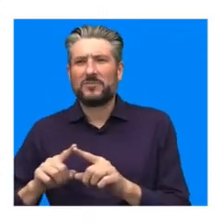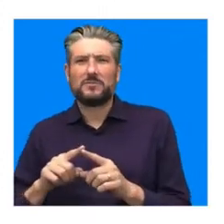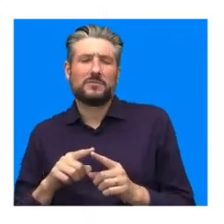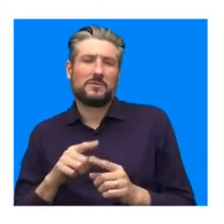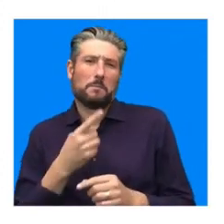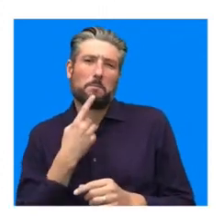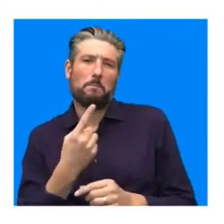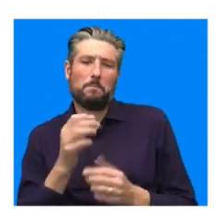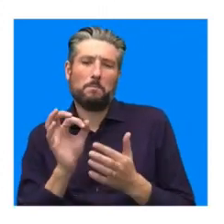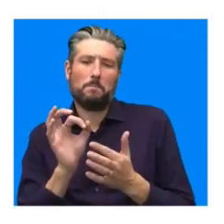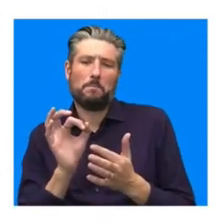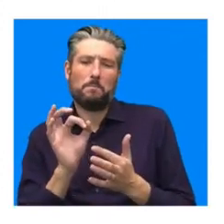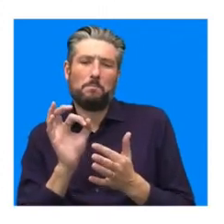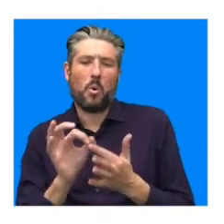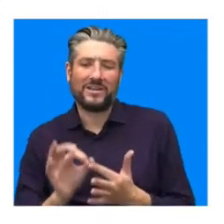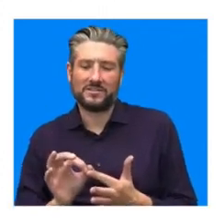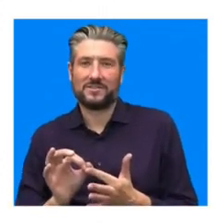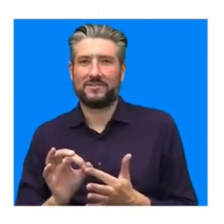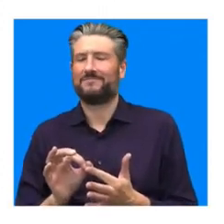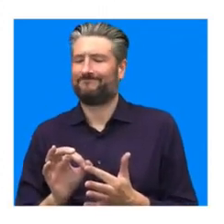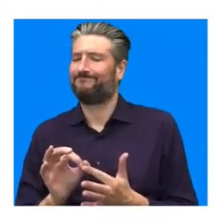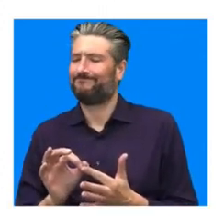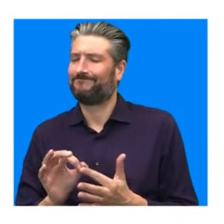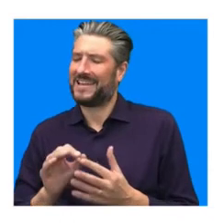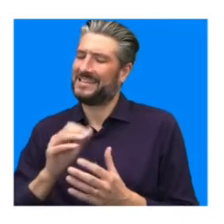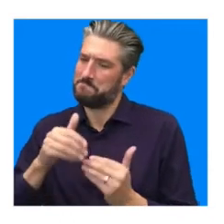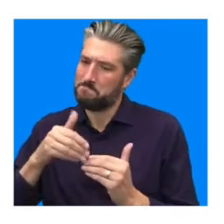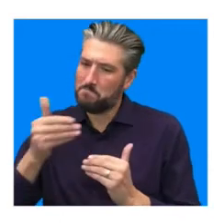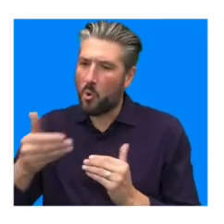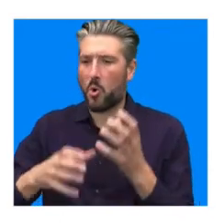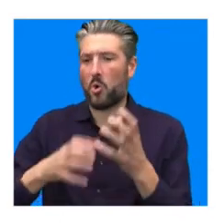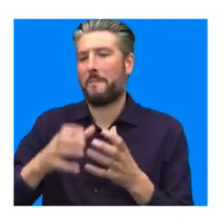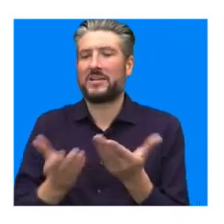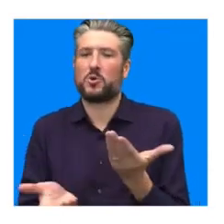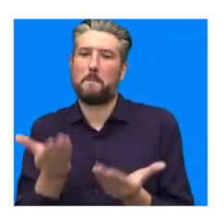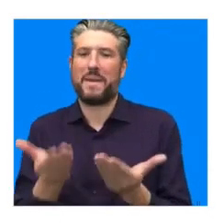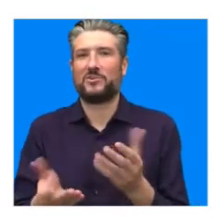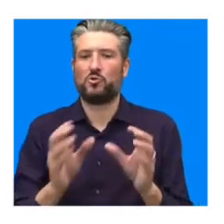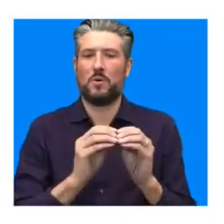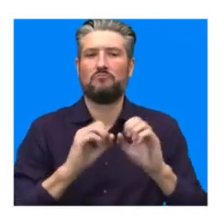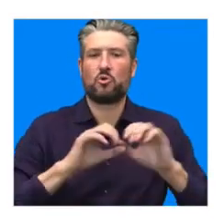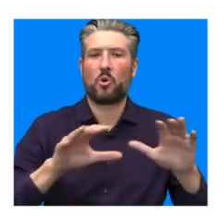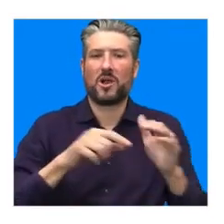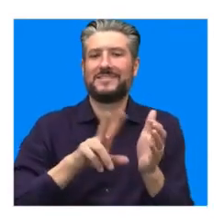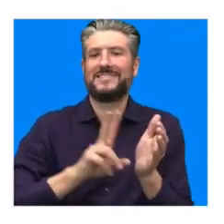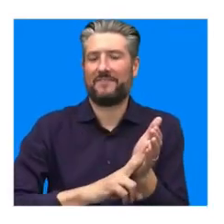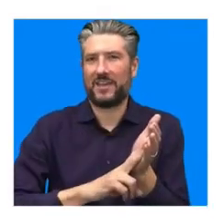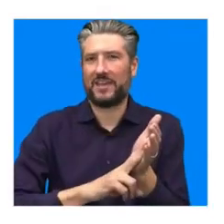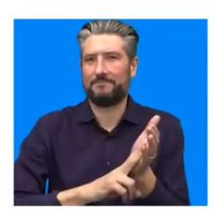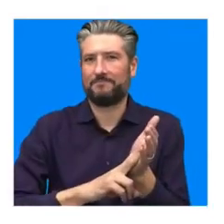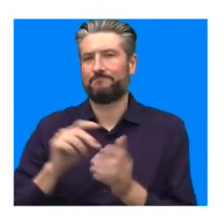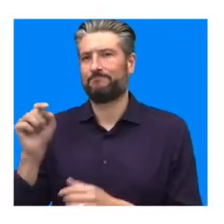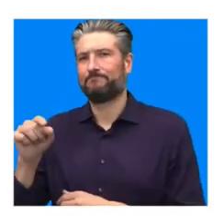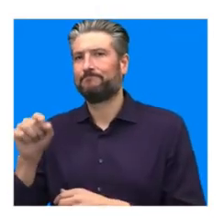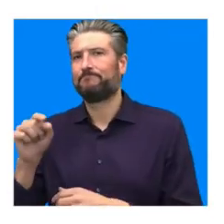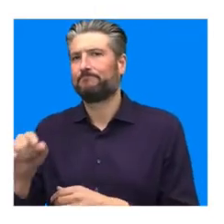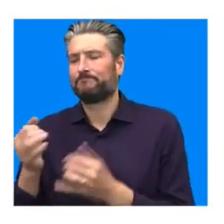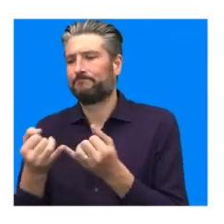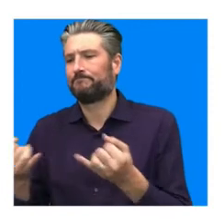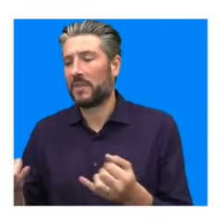than broadcast television, and many people here know that sort of in a lived experience kind of way a lot better than I